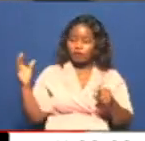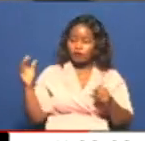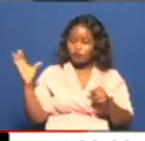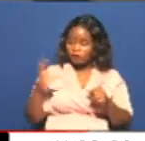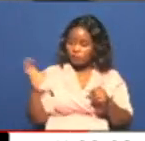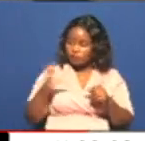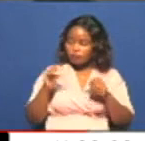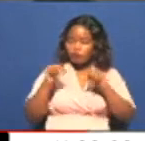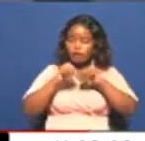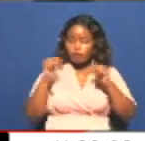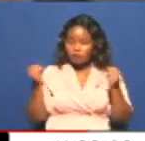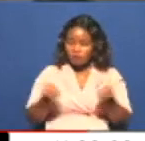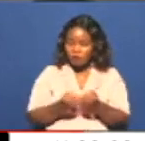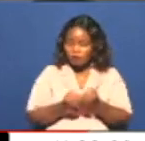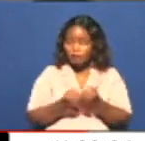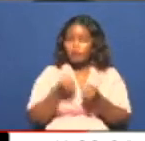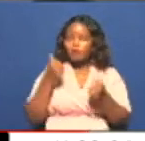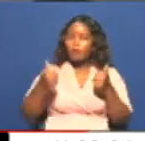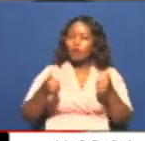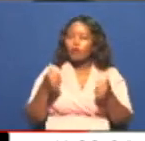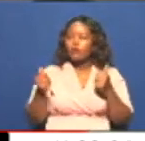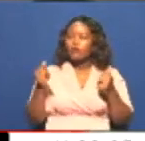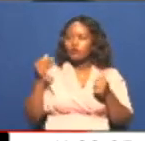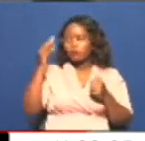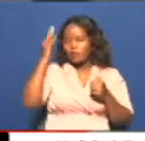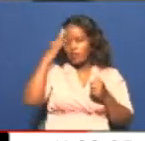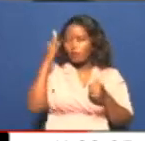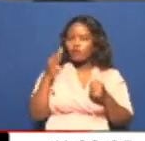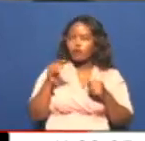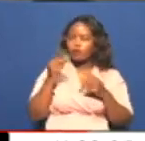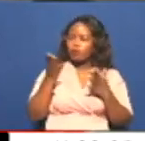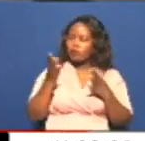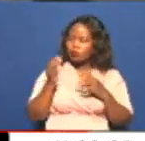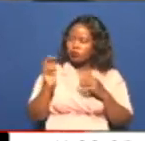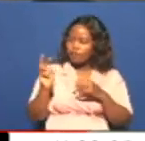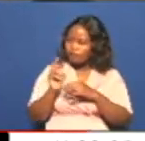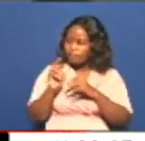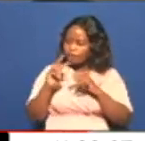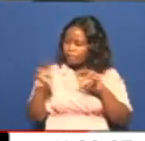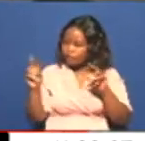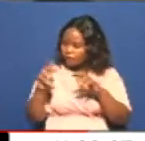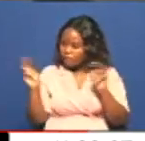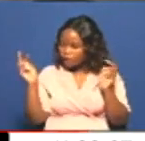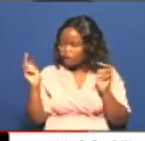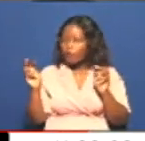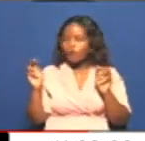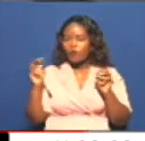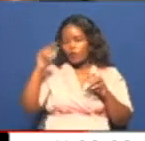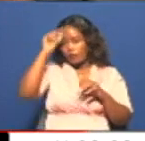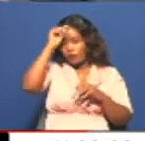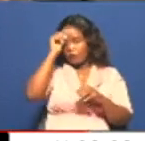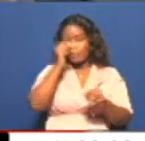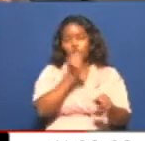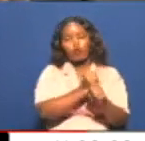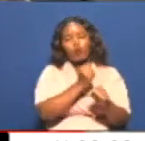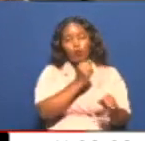to not only keep government in check, but also complement government work in ensuring